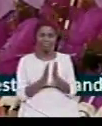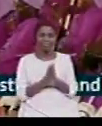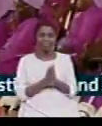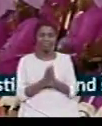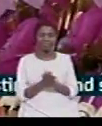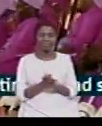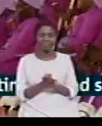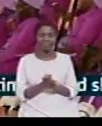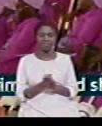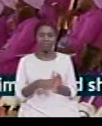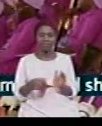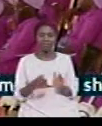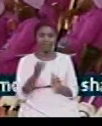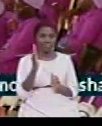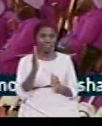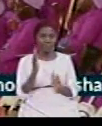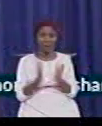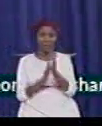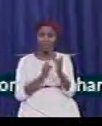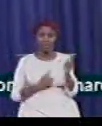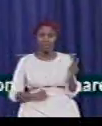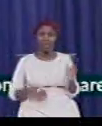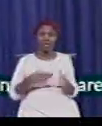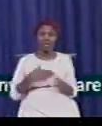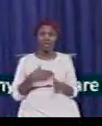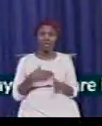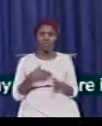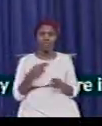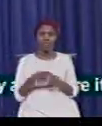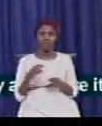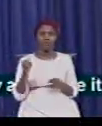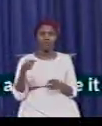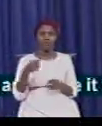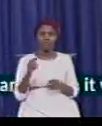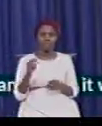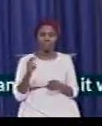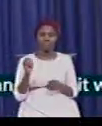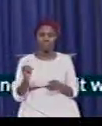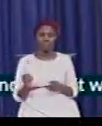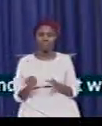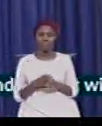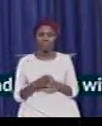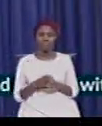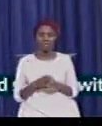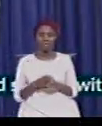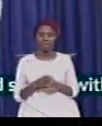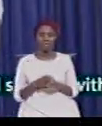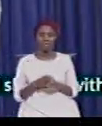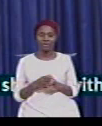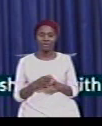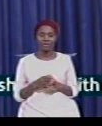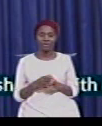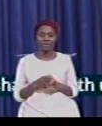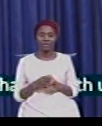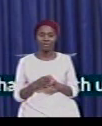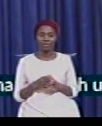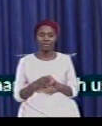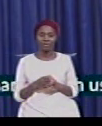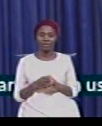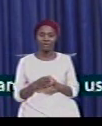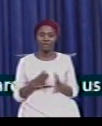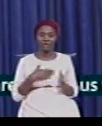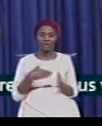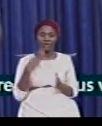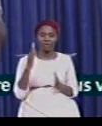Praise the Lord. My name is Agnes Jewonu. I'm from Volta Region, Joapo. And my testimony